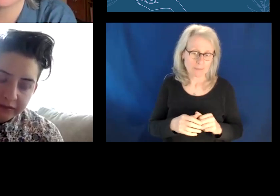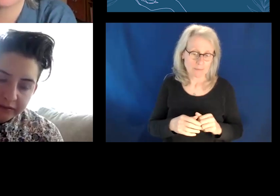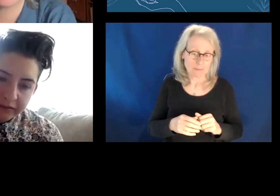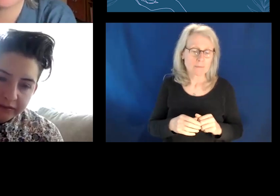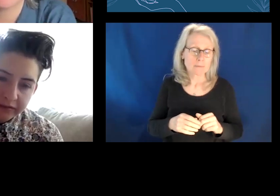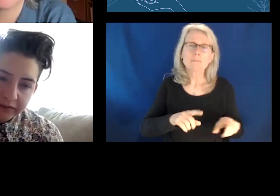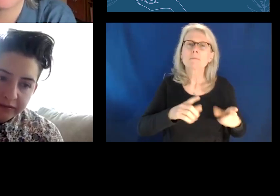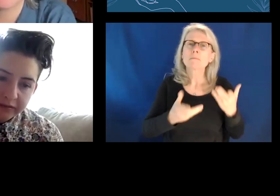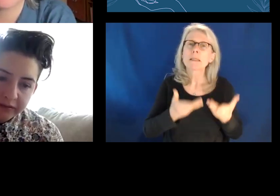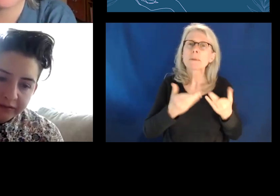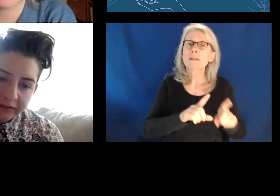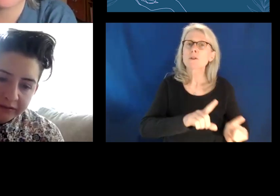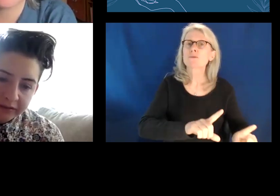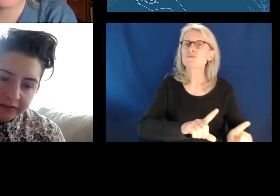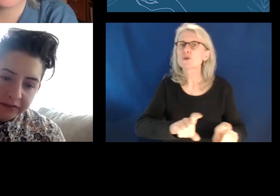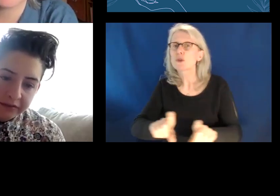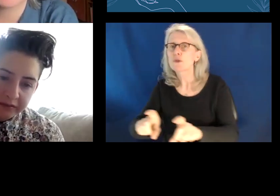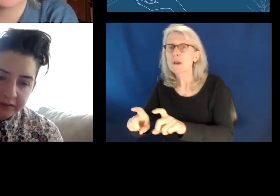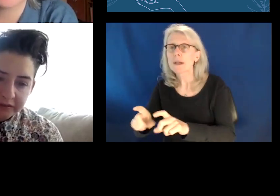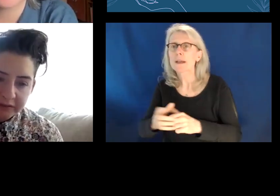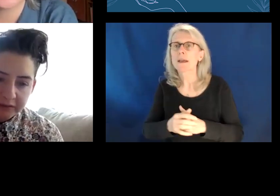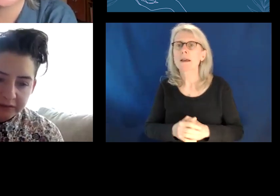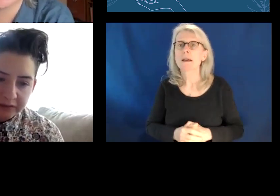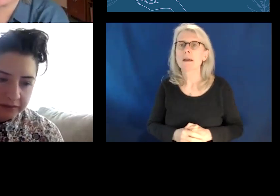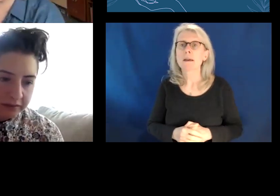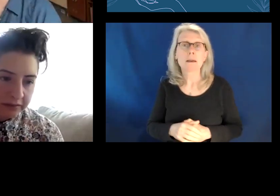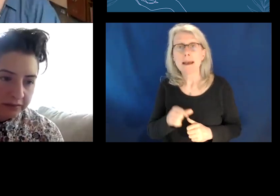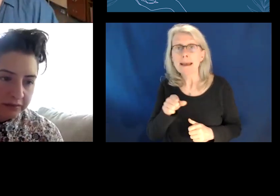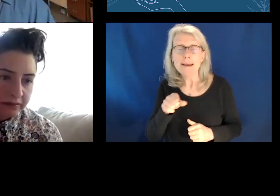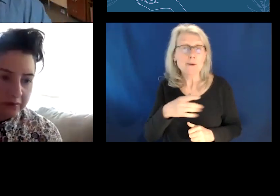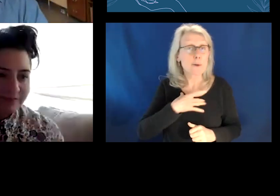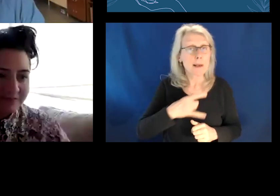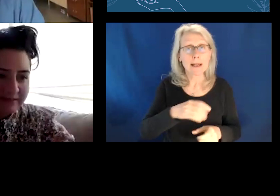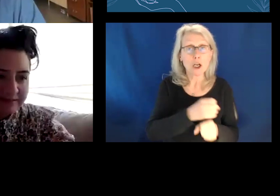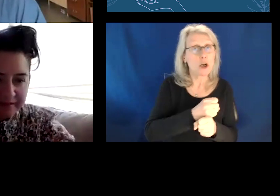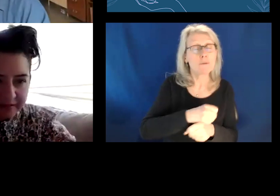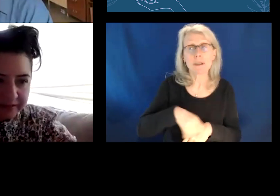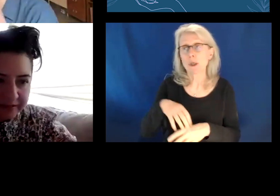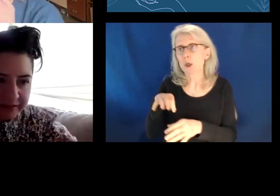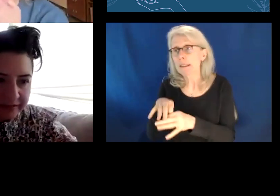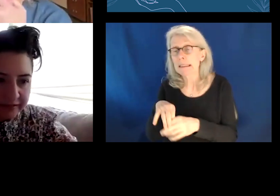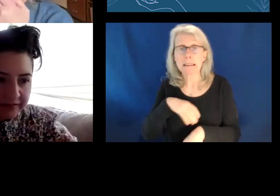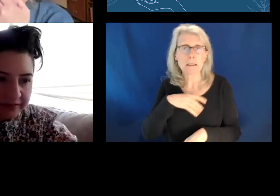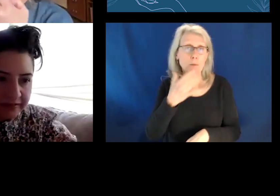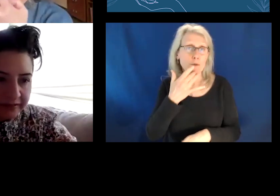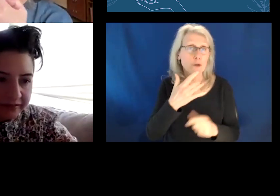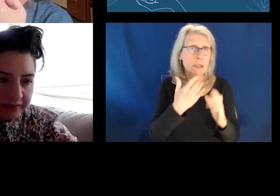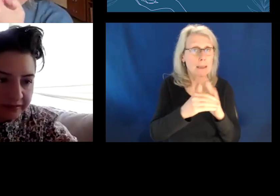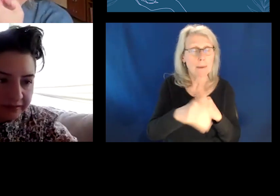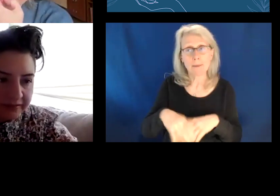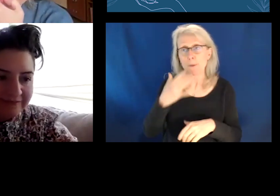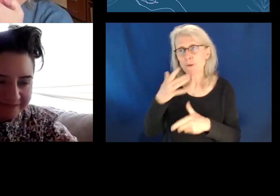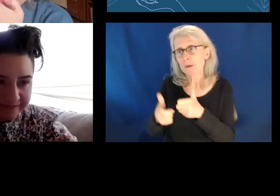info, but also down to like, do you prefer sweet or savory? Do you like coffee or tea? Do you prefer to be texted or emailed? Like